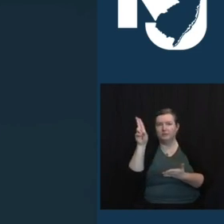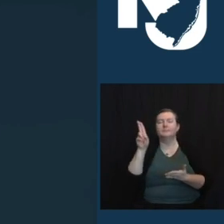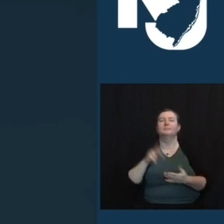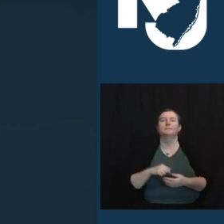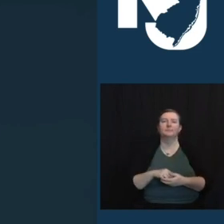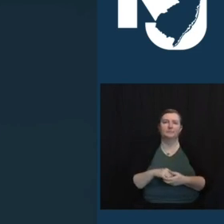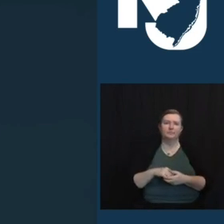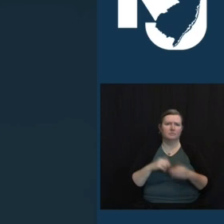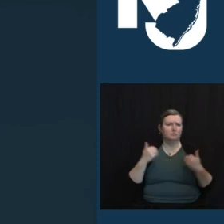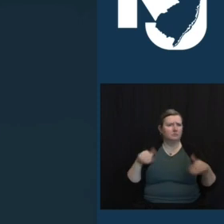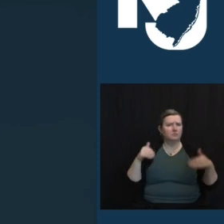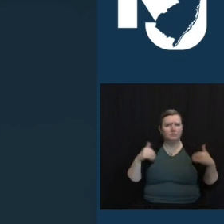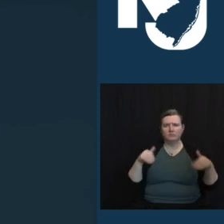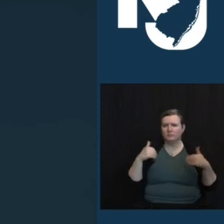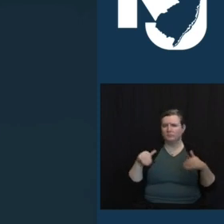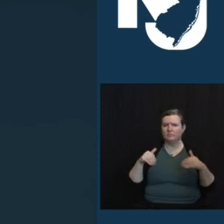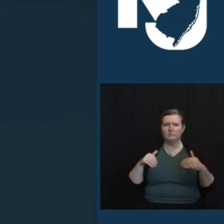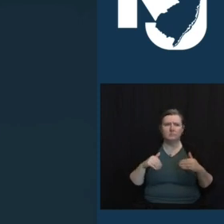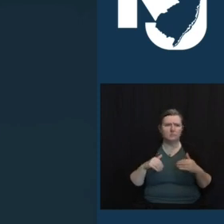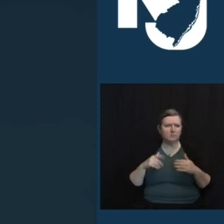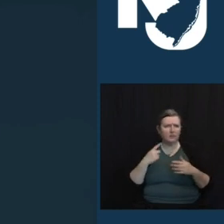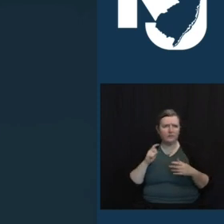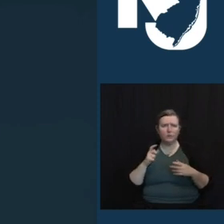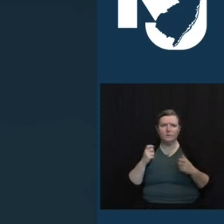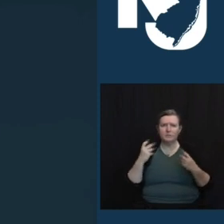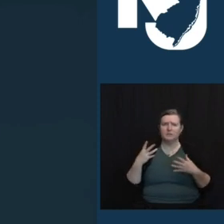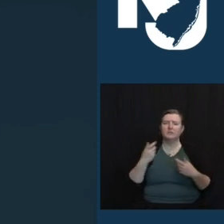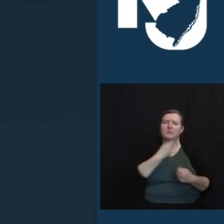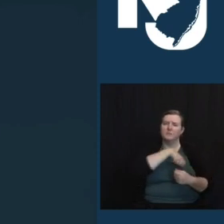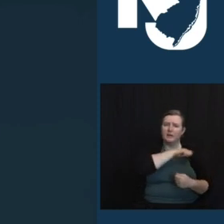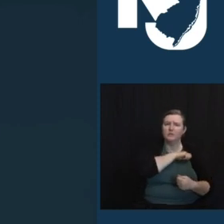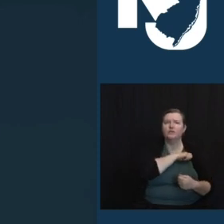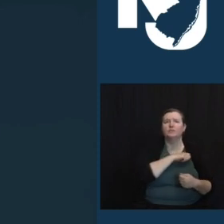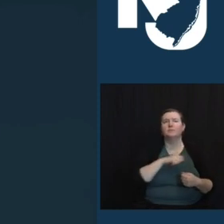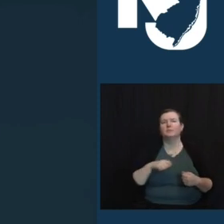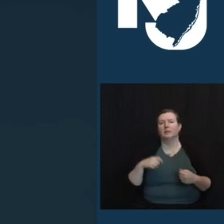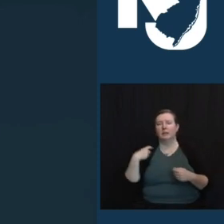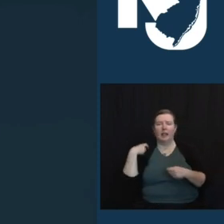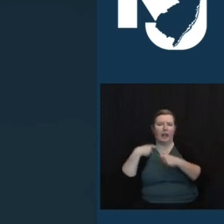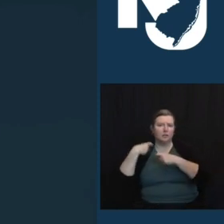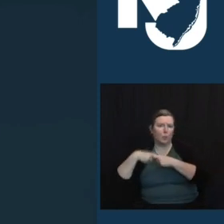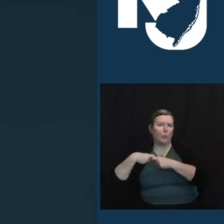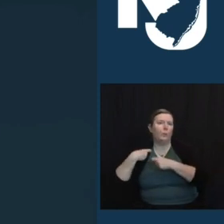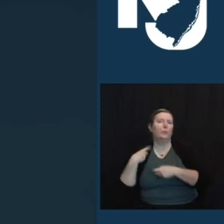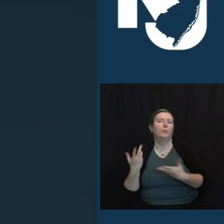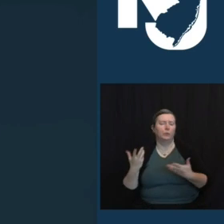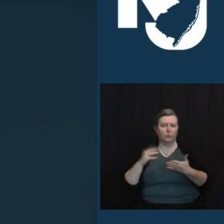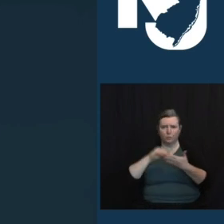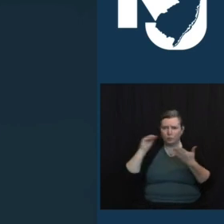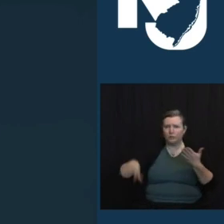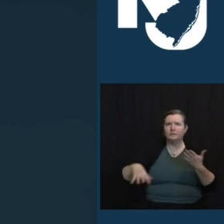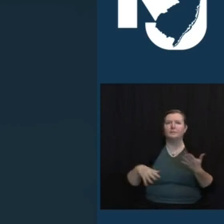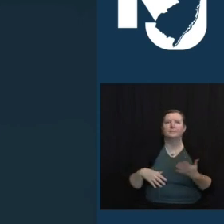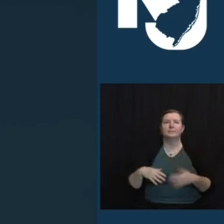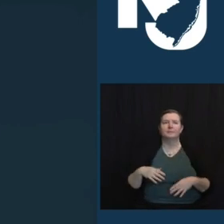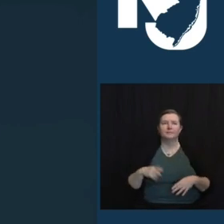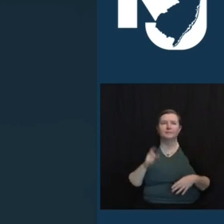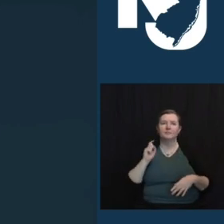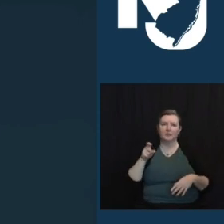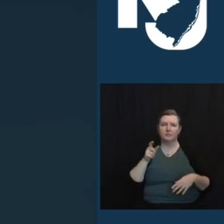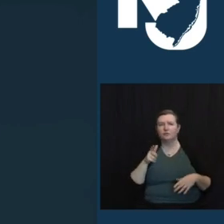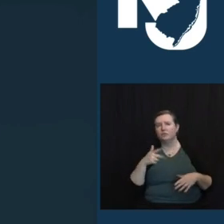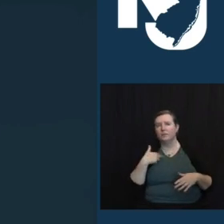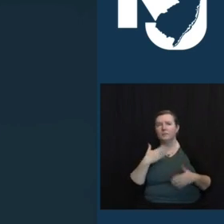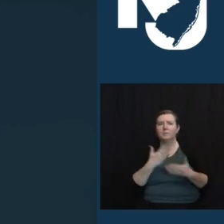Hispanic and Latino students. Dr. Edrera would later serve on the Elizabeth Board of Education as a 2-term